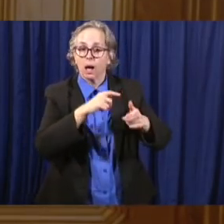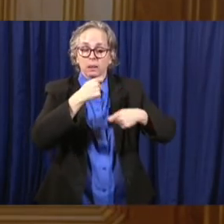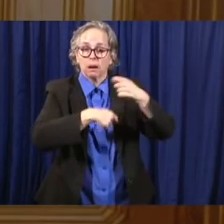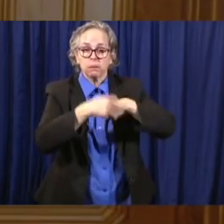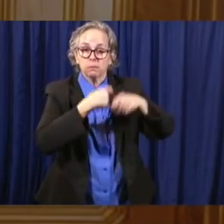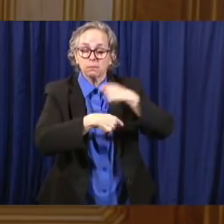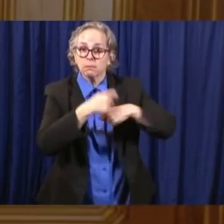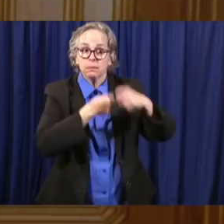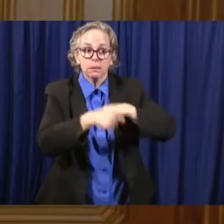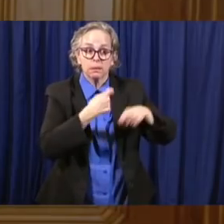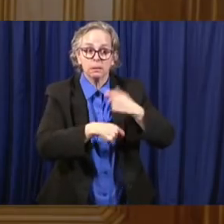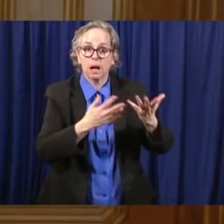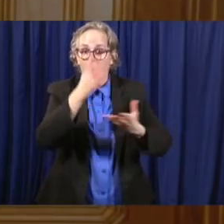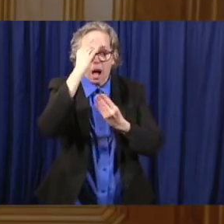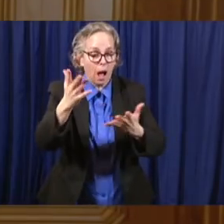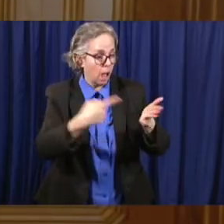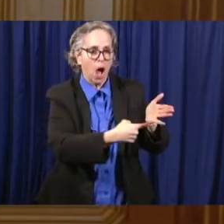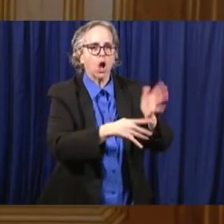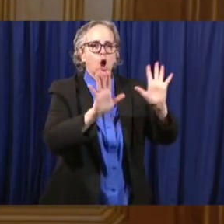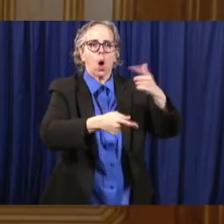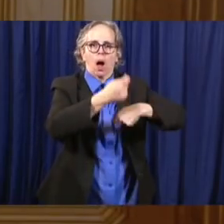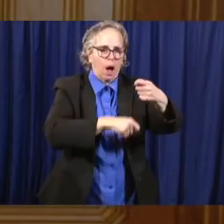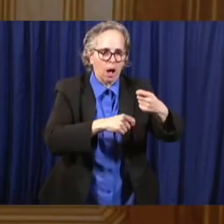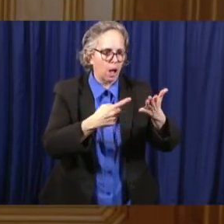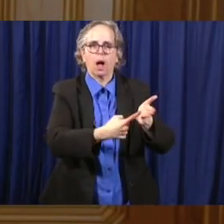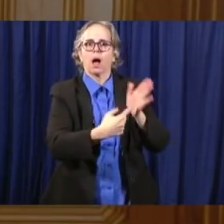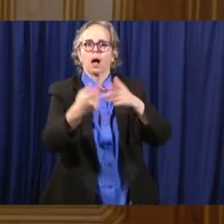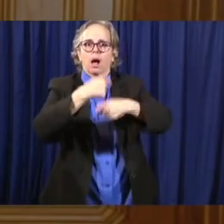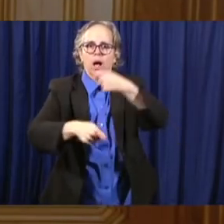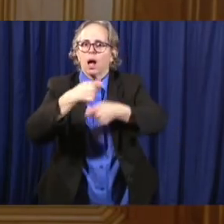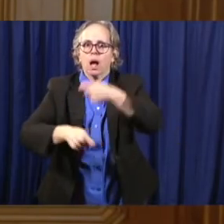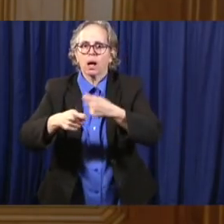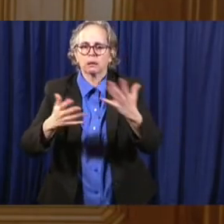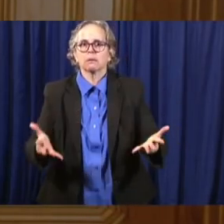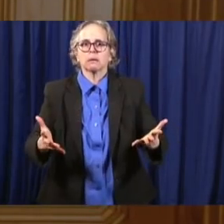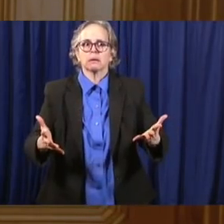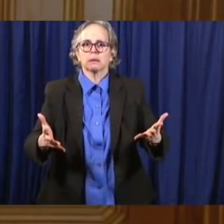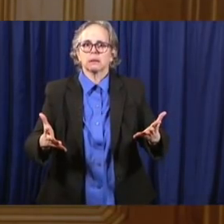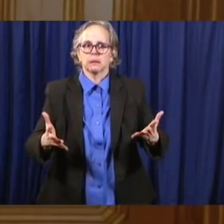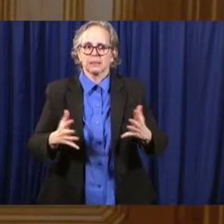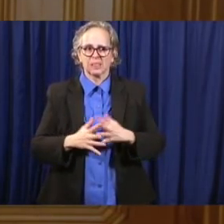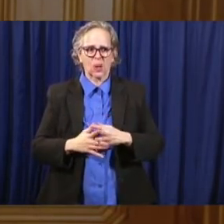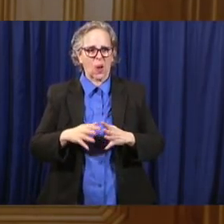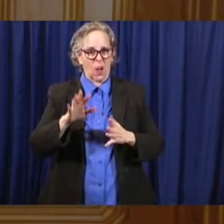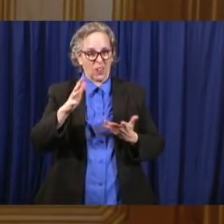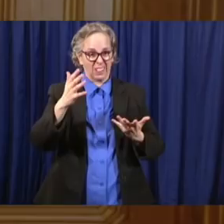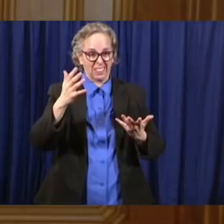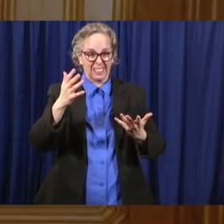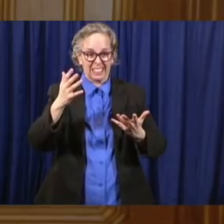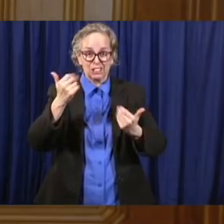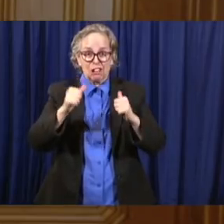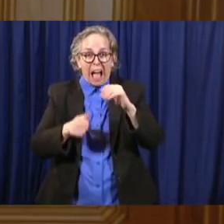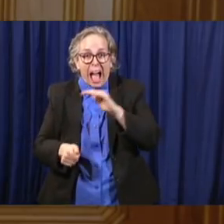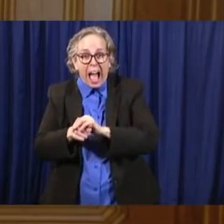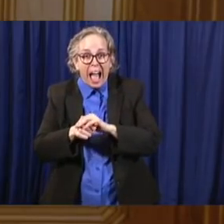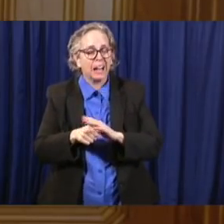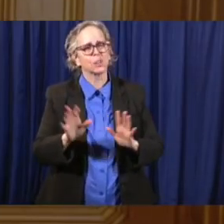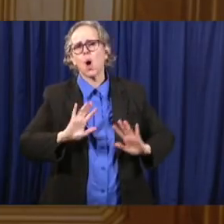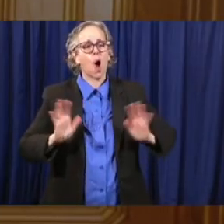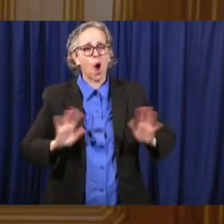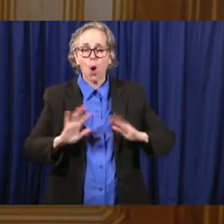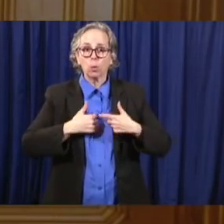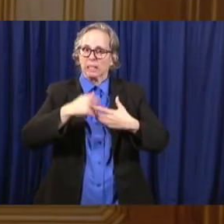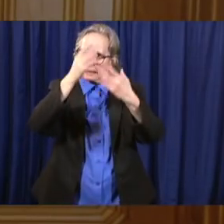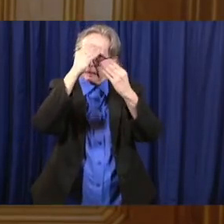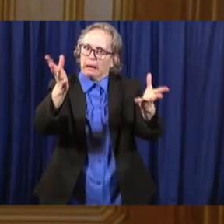us, talk about different modeling. We didn't try to suppress that. We tried to get it out. As